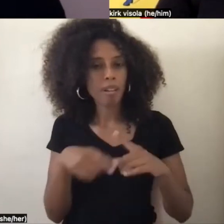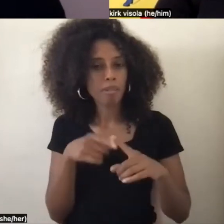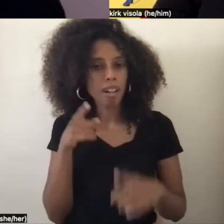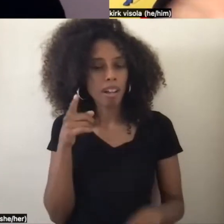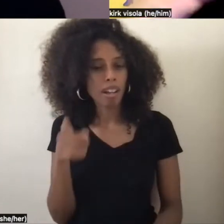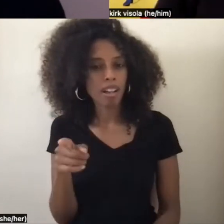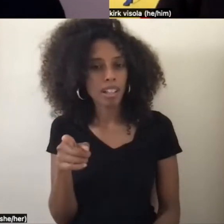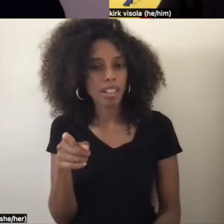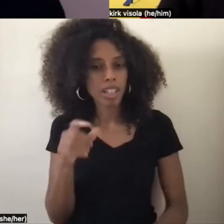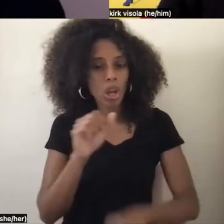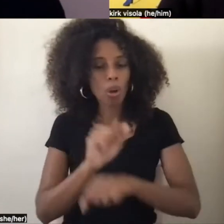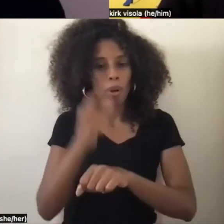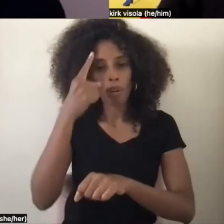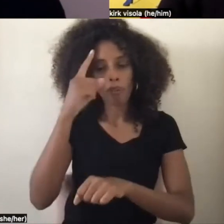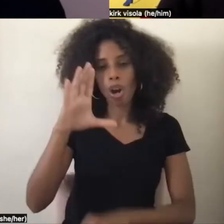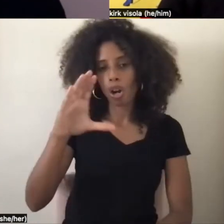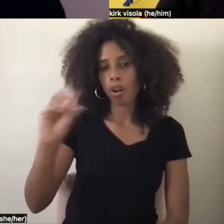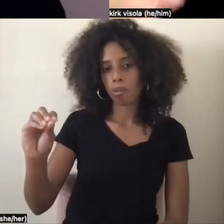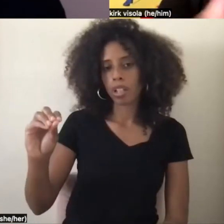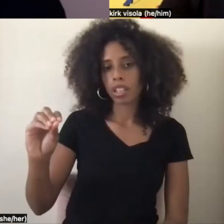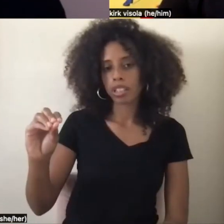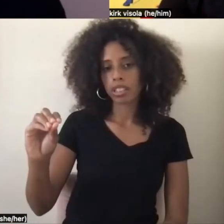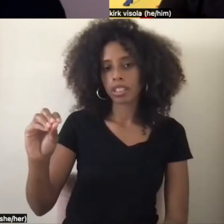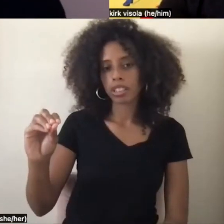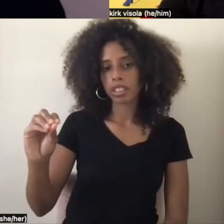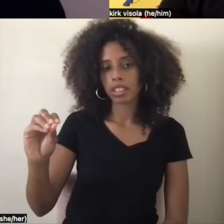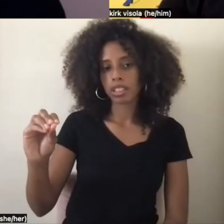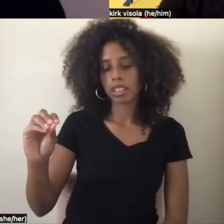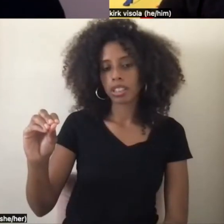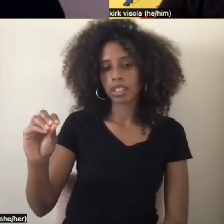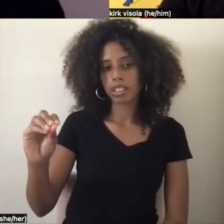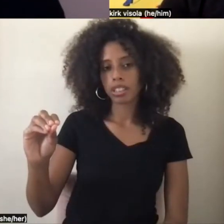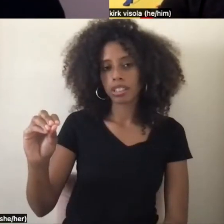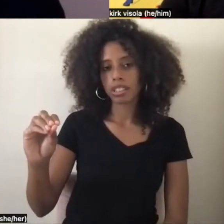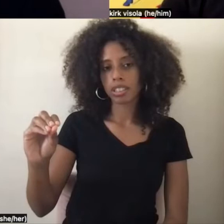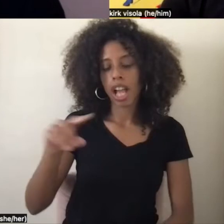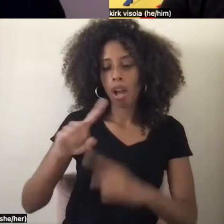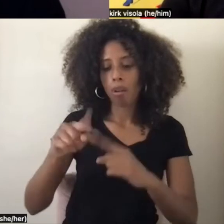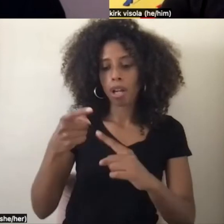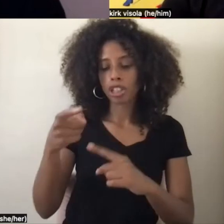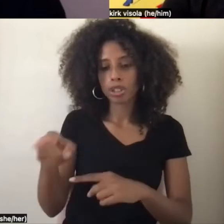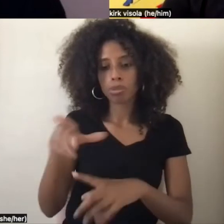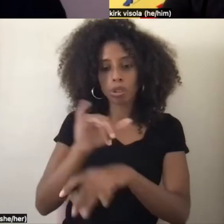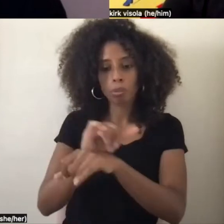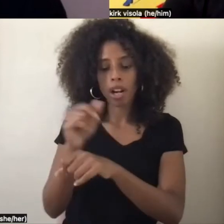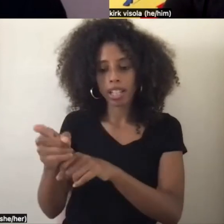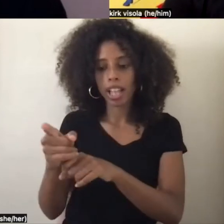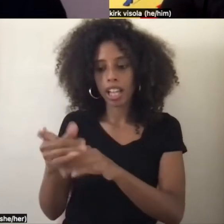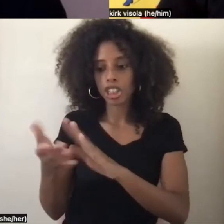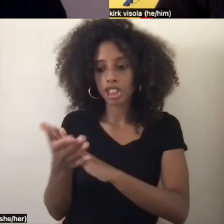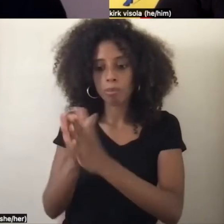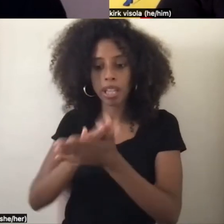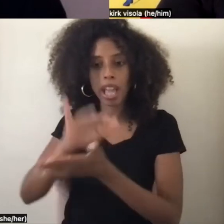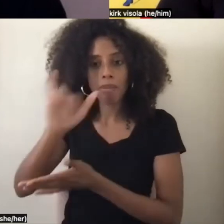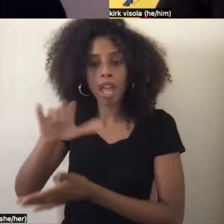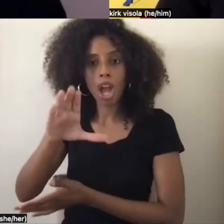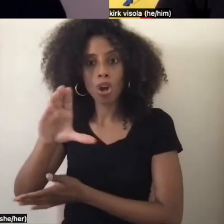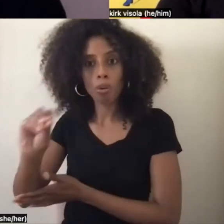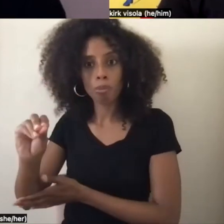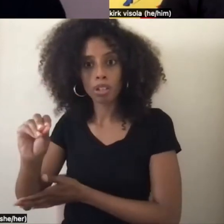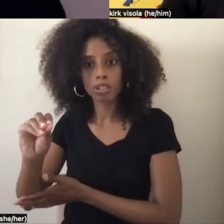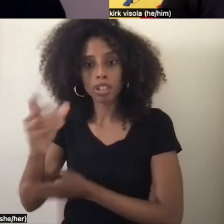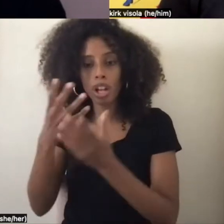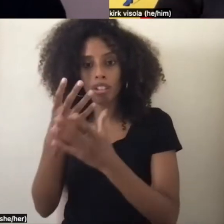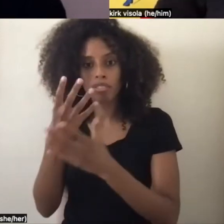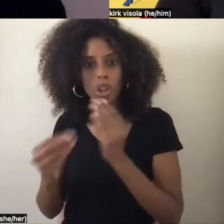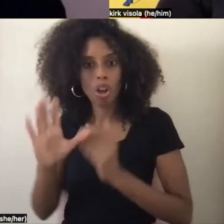working for a corporation and then losing her identity while she was working there, because she basically became a different person from